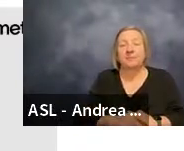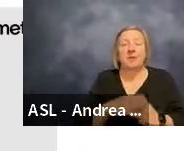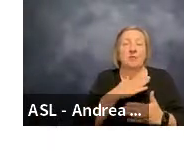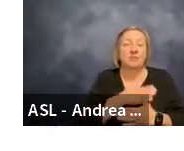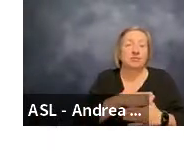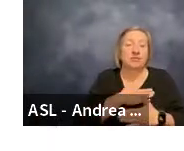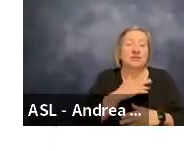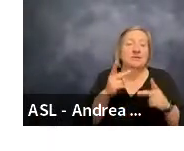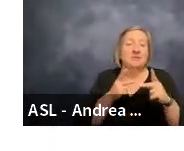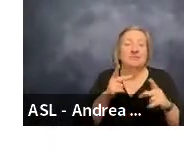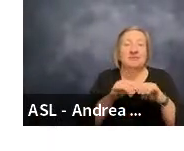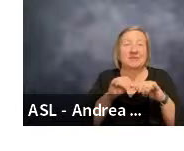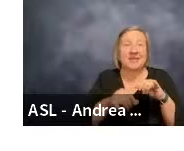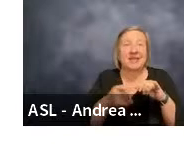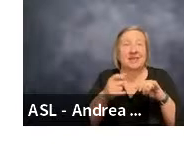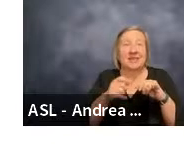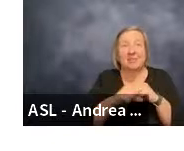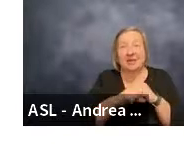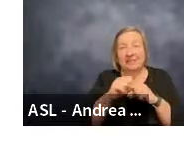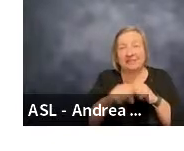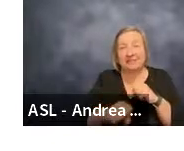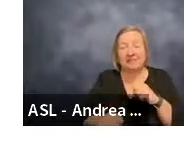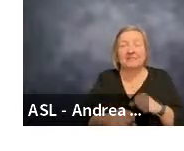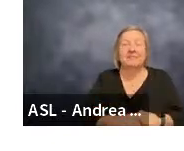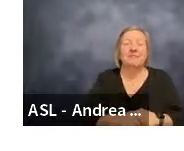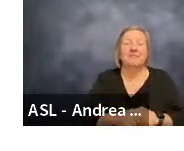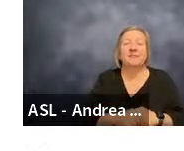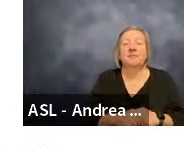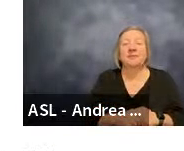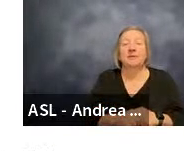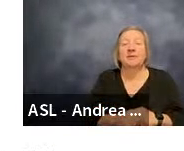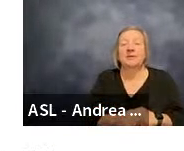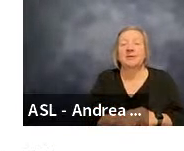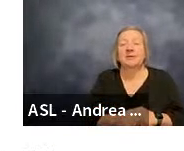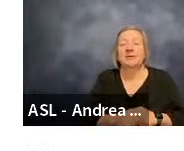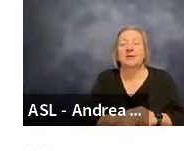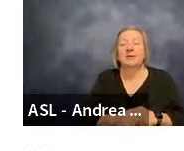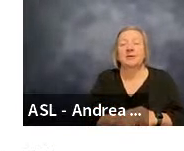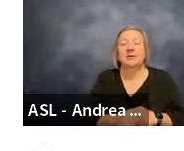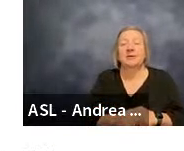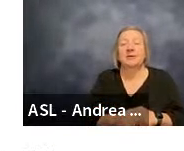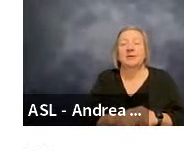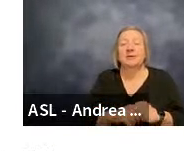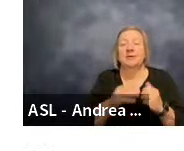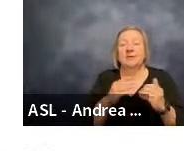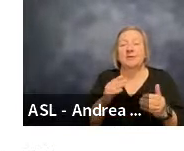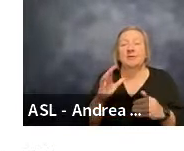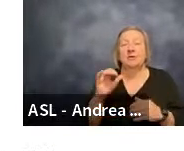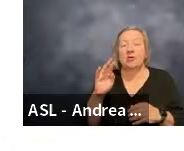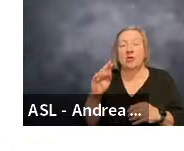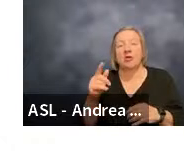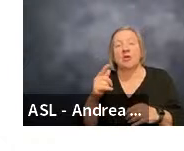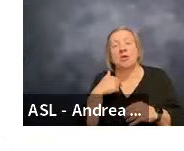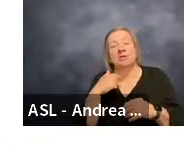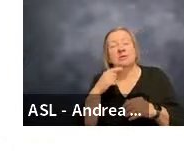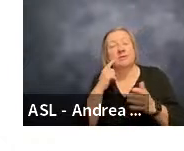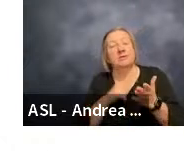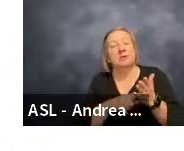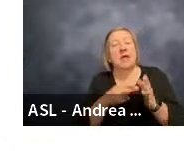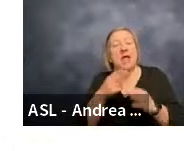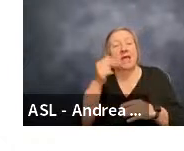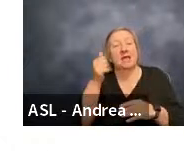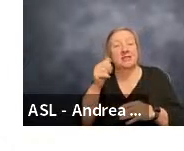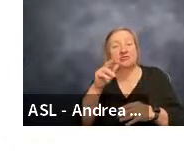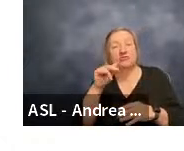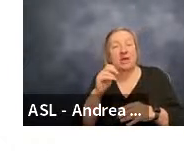Appreciate folks staying just a little bit longer. I could cover these. Go ahead, Carl. Sure. And I'll just note the highest rate we've looked at so far